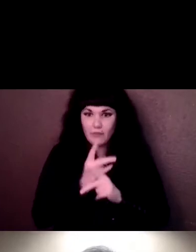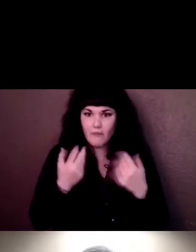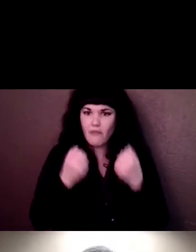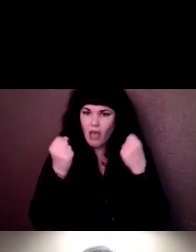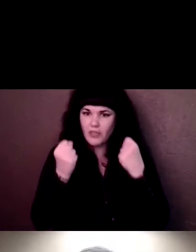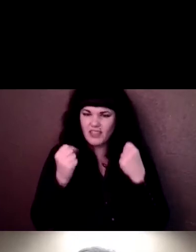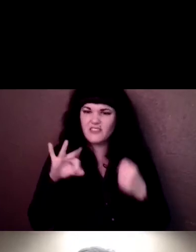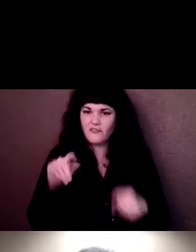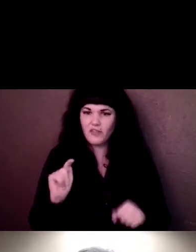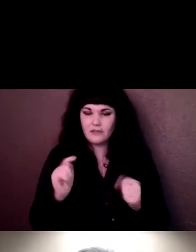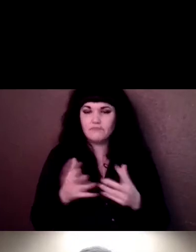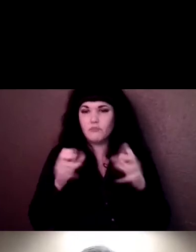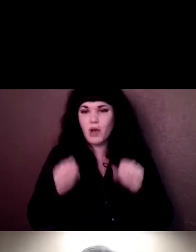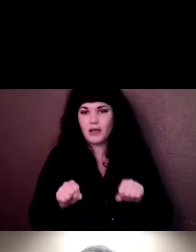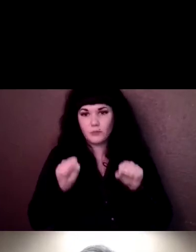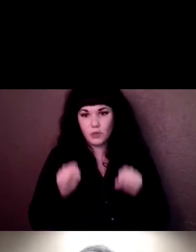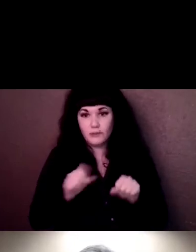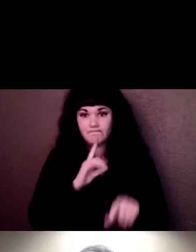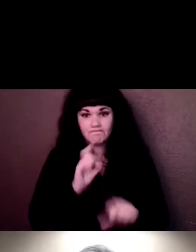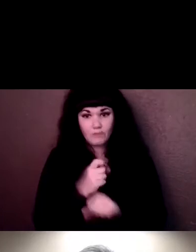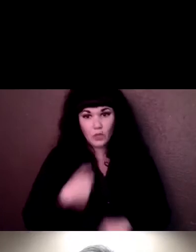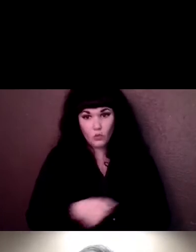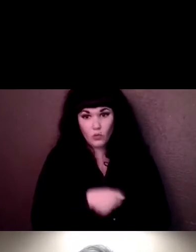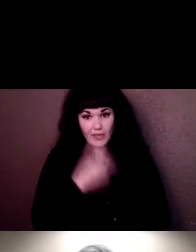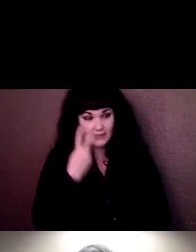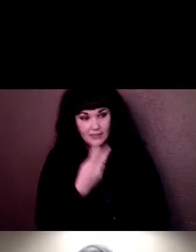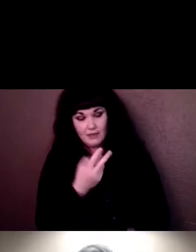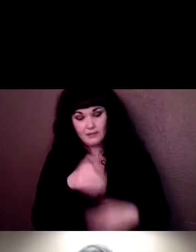possible. And I think we definitely see that in Drew.